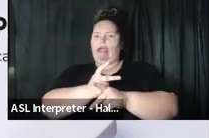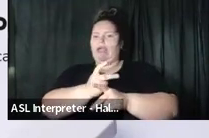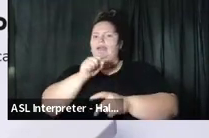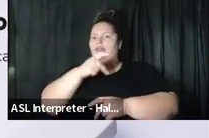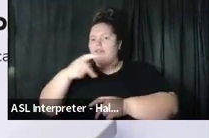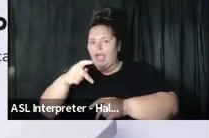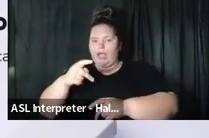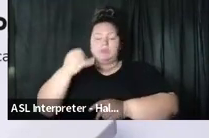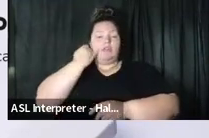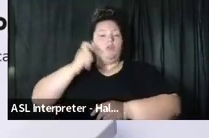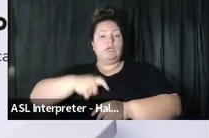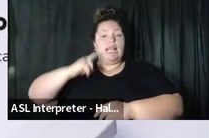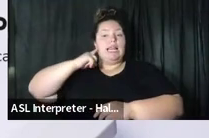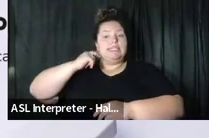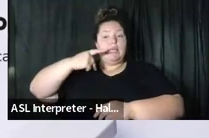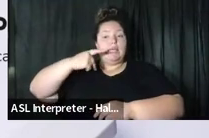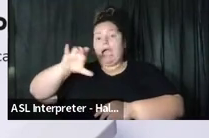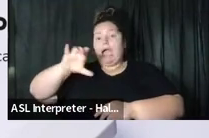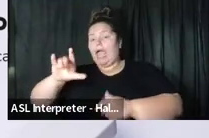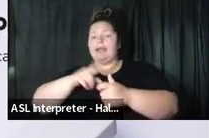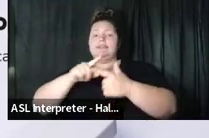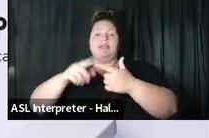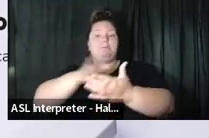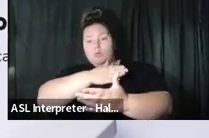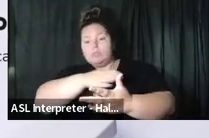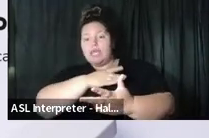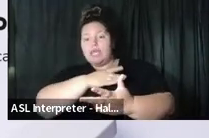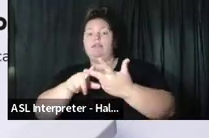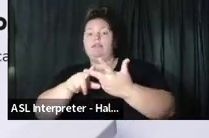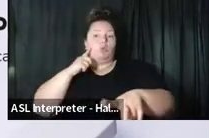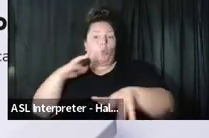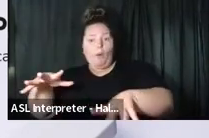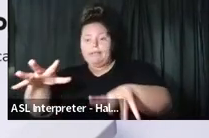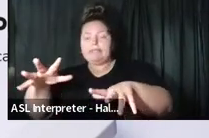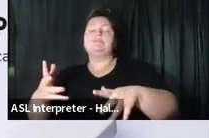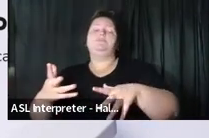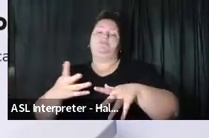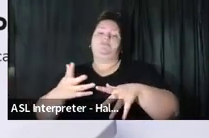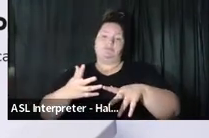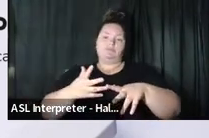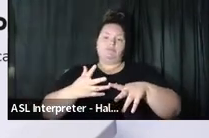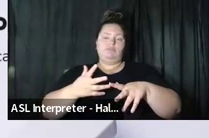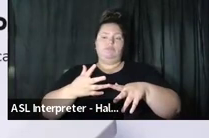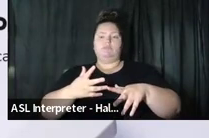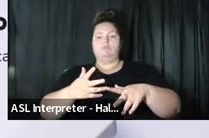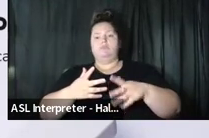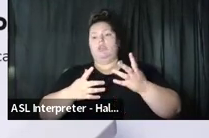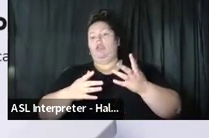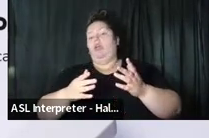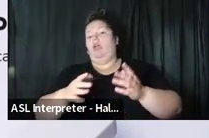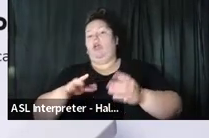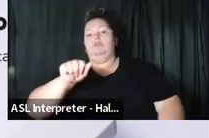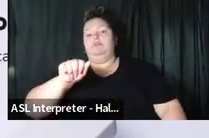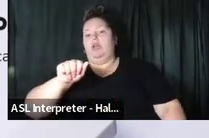to a podcast or music or anything, or listen to someone like an Audible book to